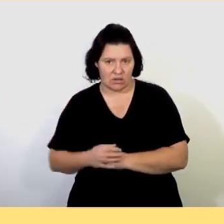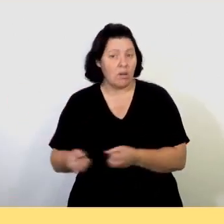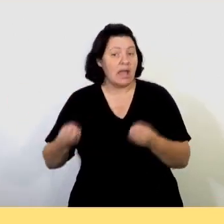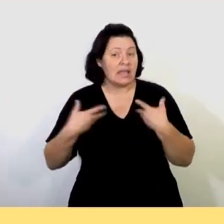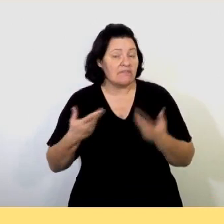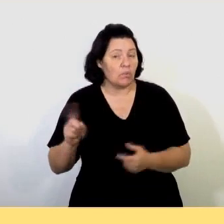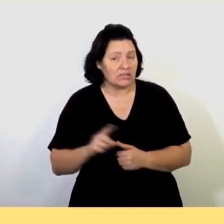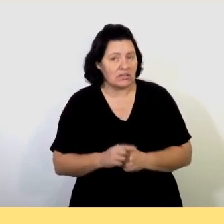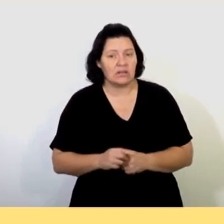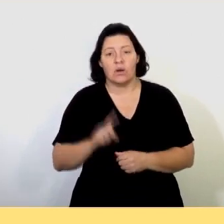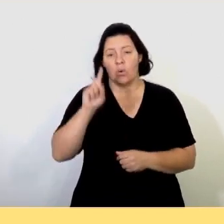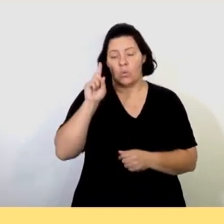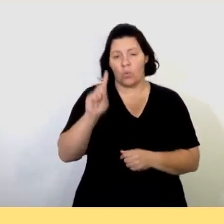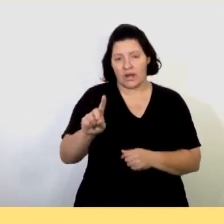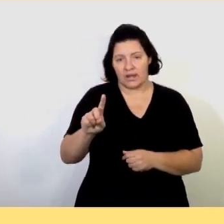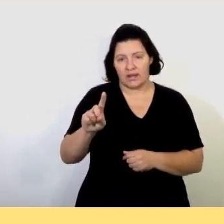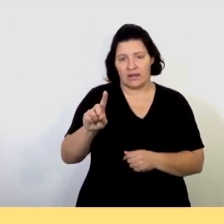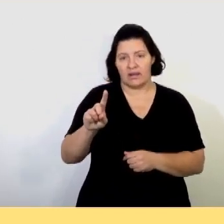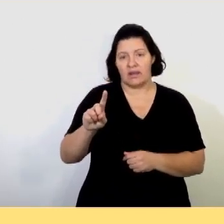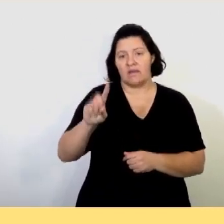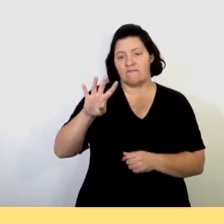120,000. That will give you